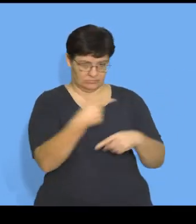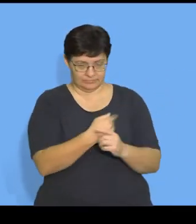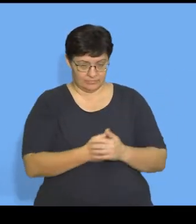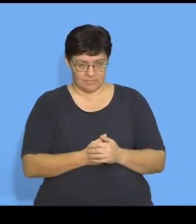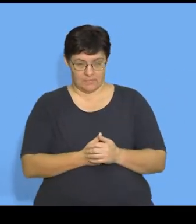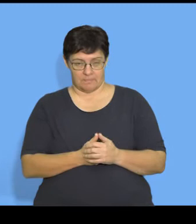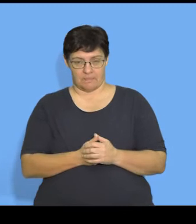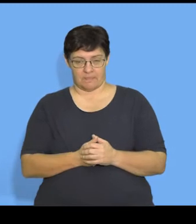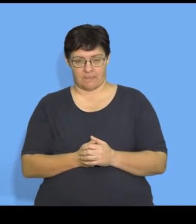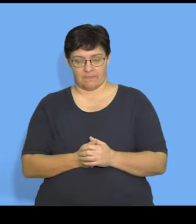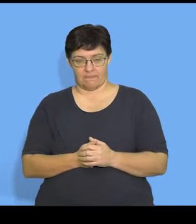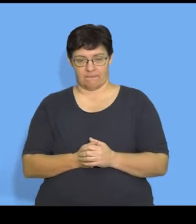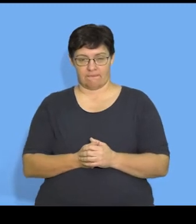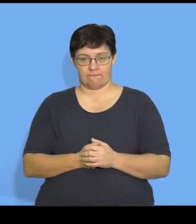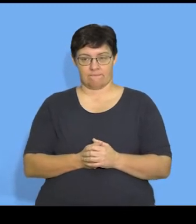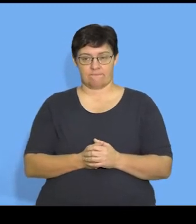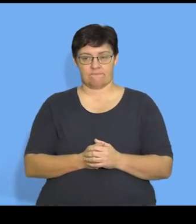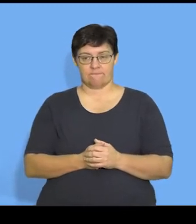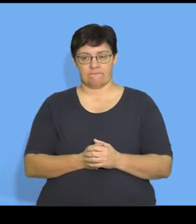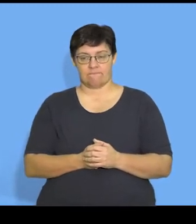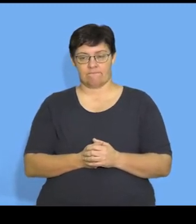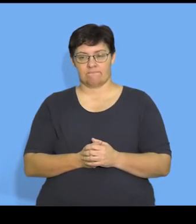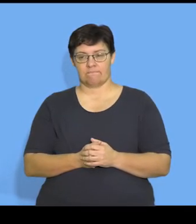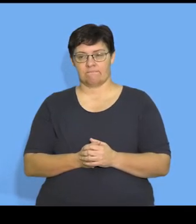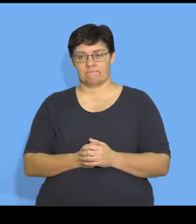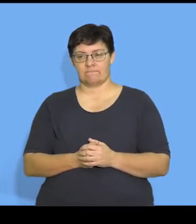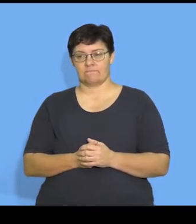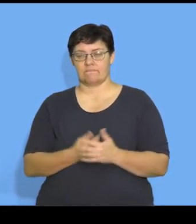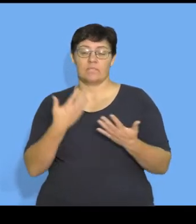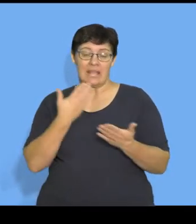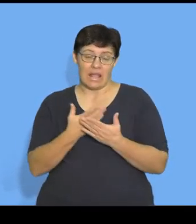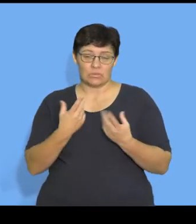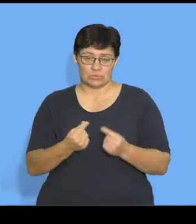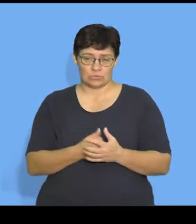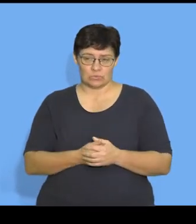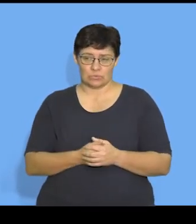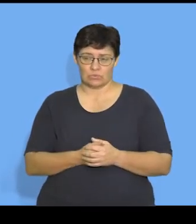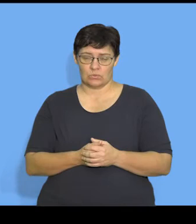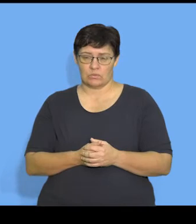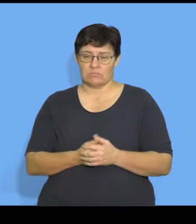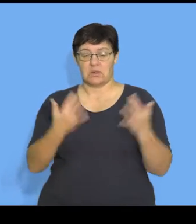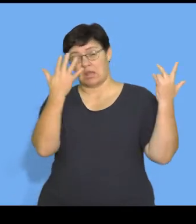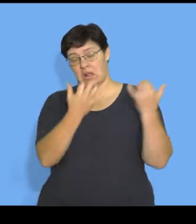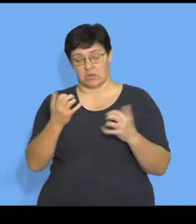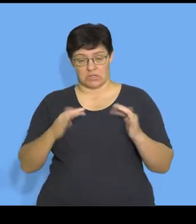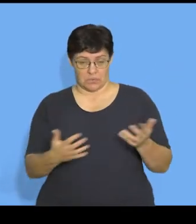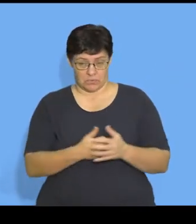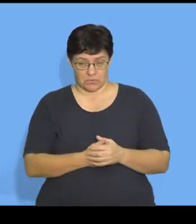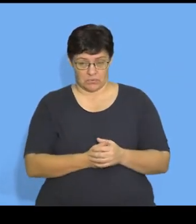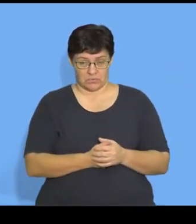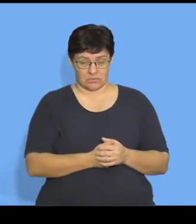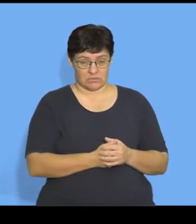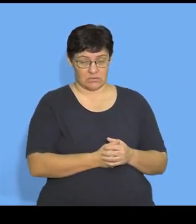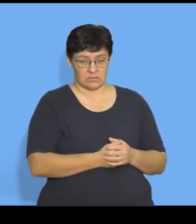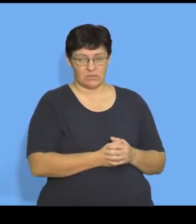down, okay? I could do this by calculation. Now here, this is where life